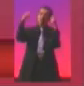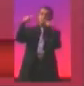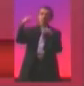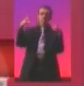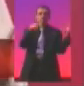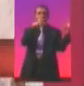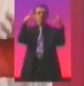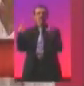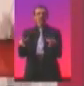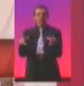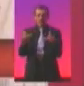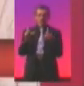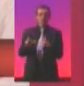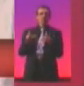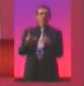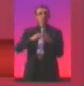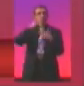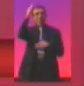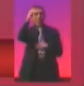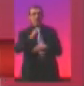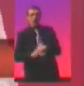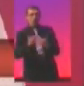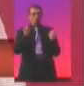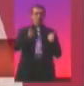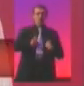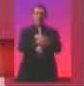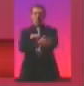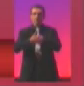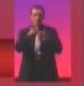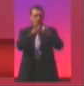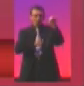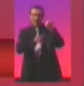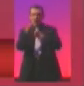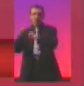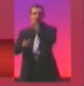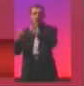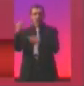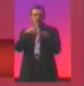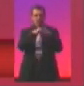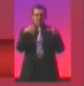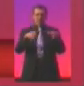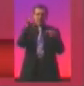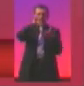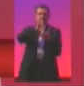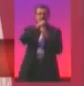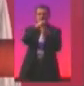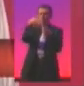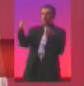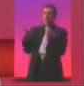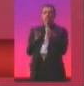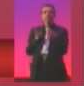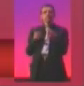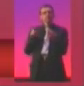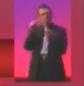cabins? Remember the divide between north and south and rich and poor? Remember what happened to our inner cities? Everyone in this